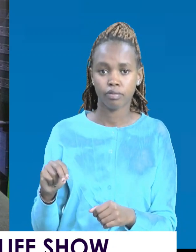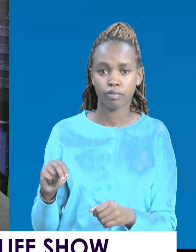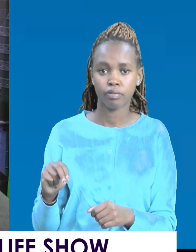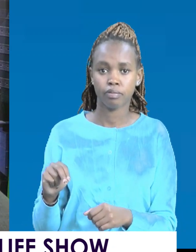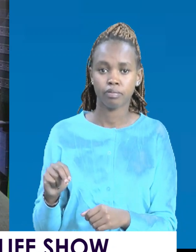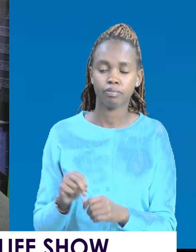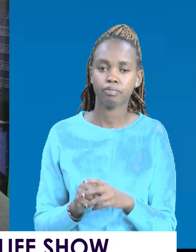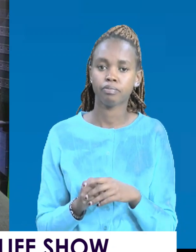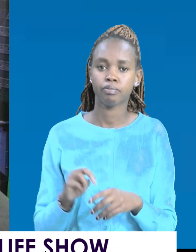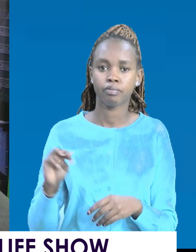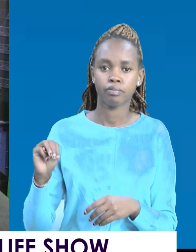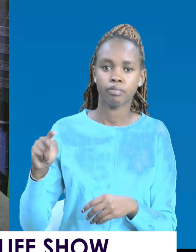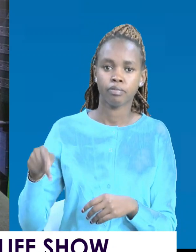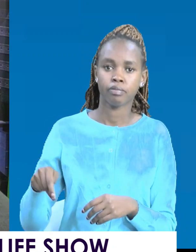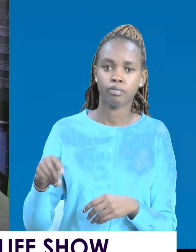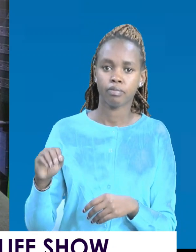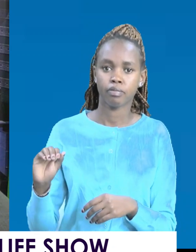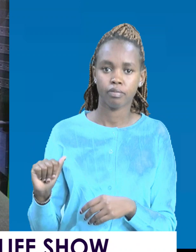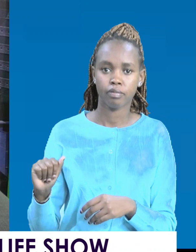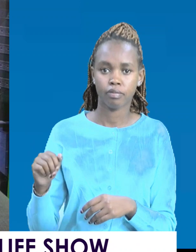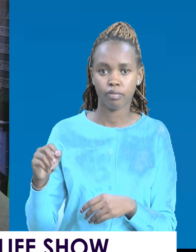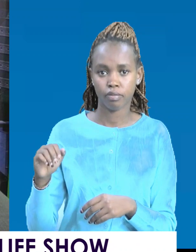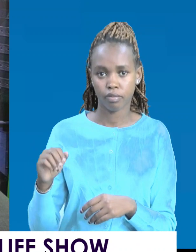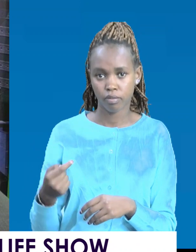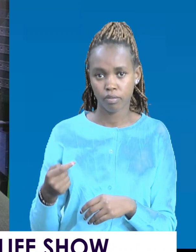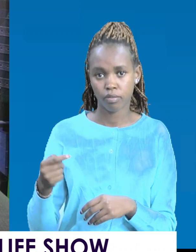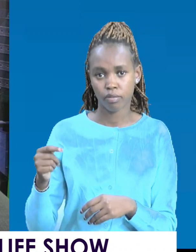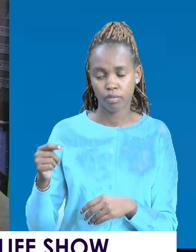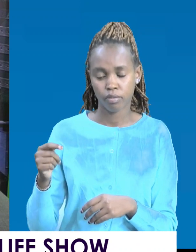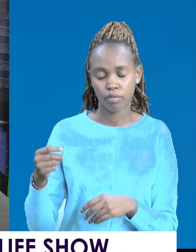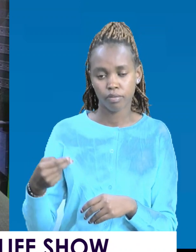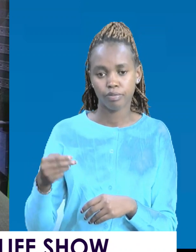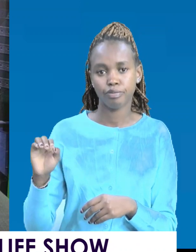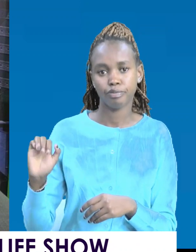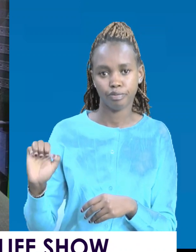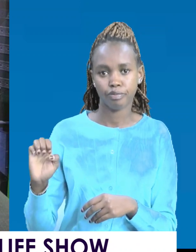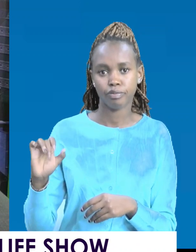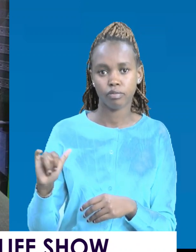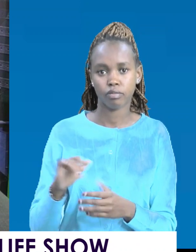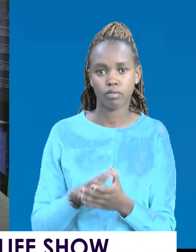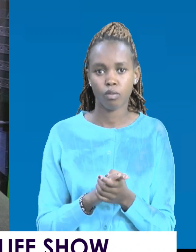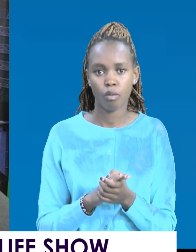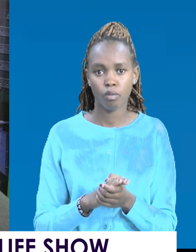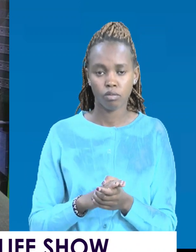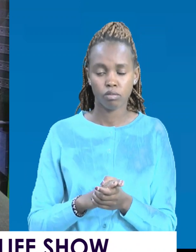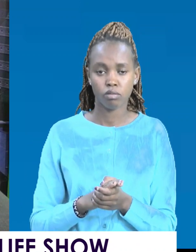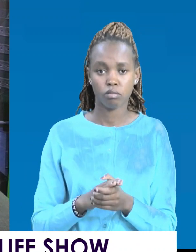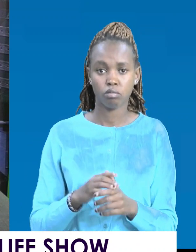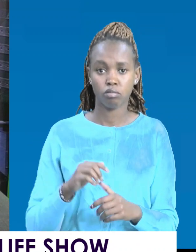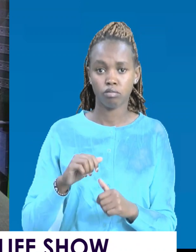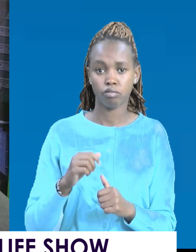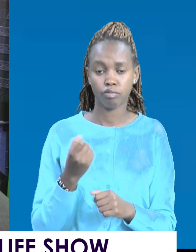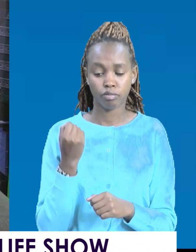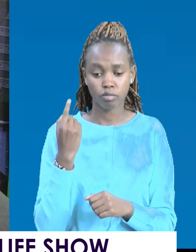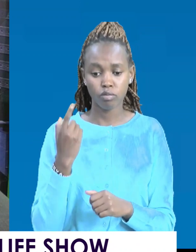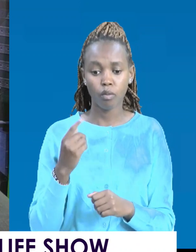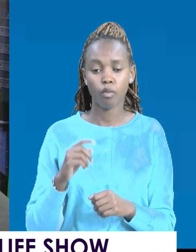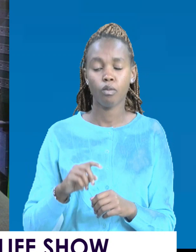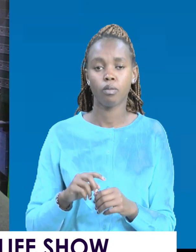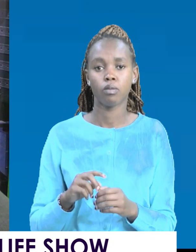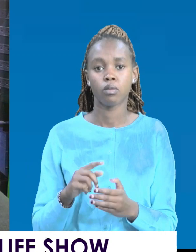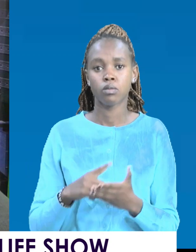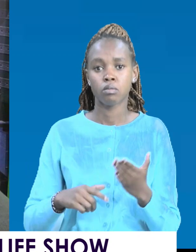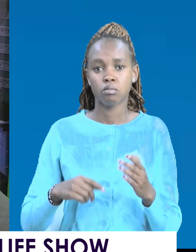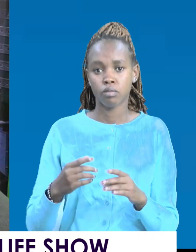Many times we do not understand what we deliver to our lives when we